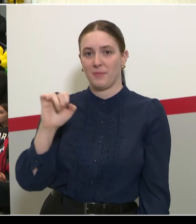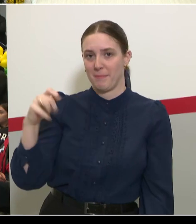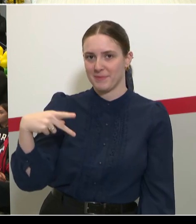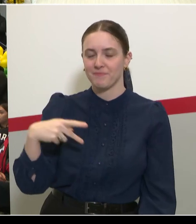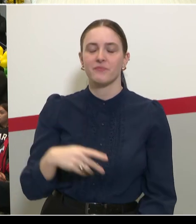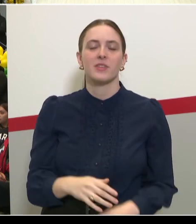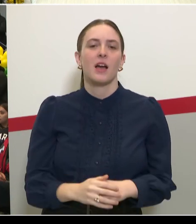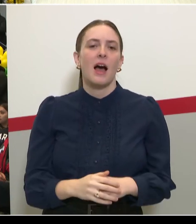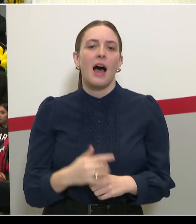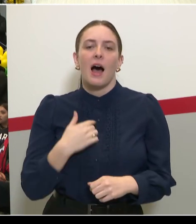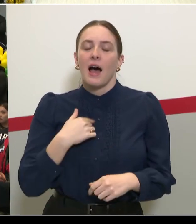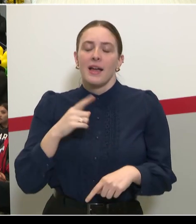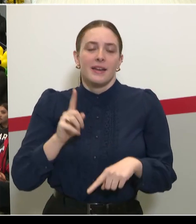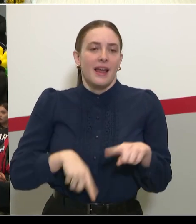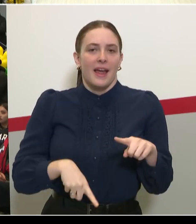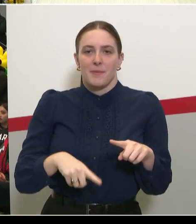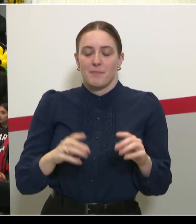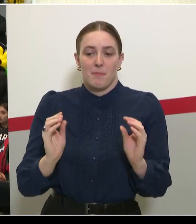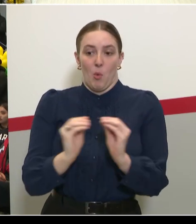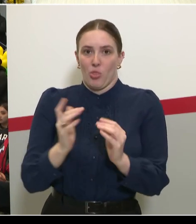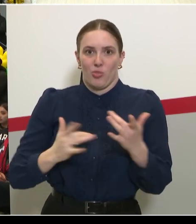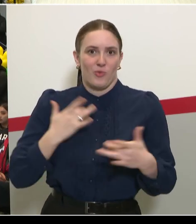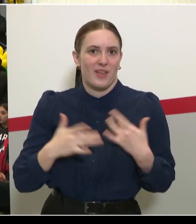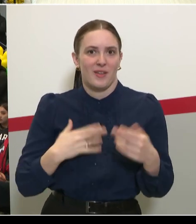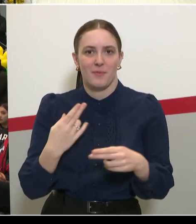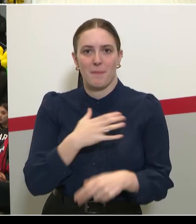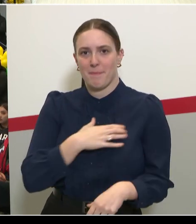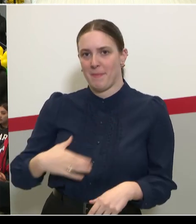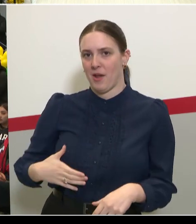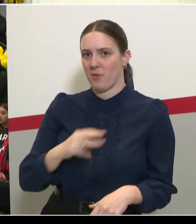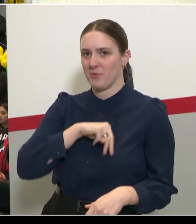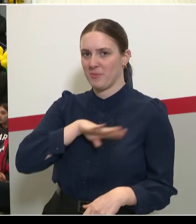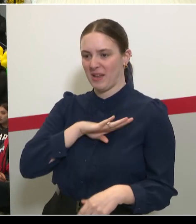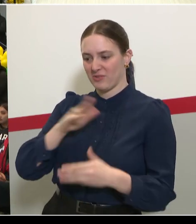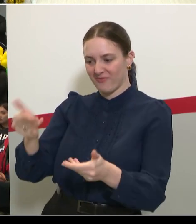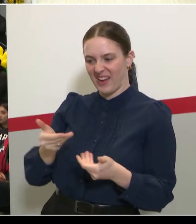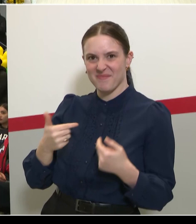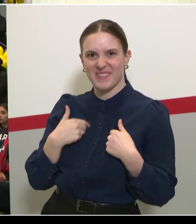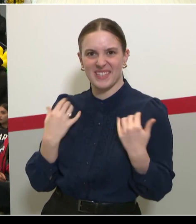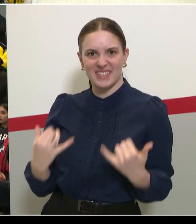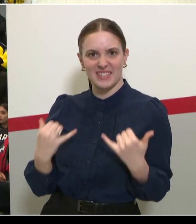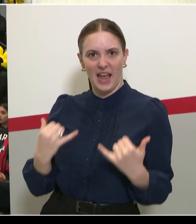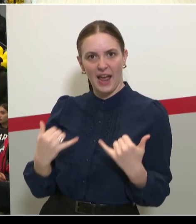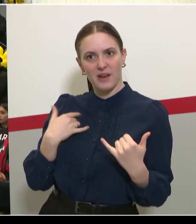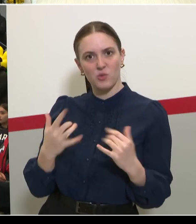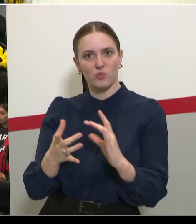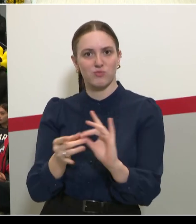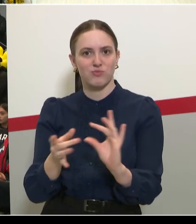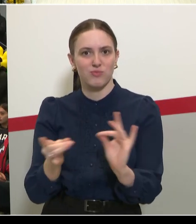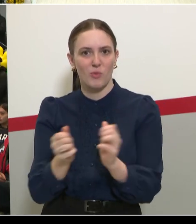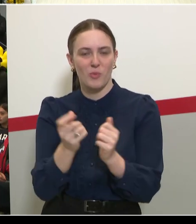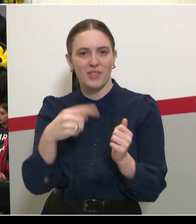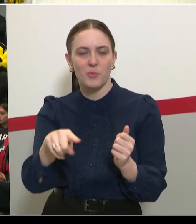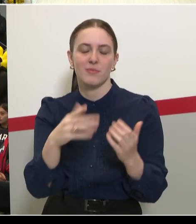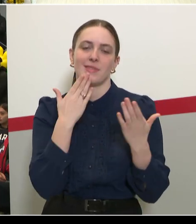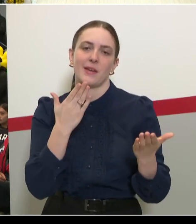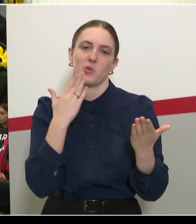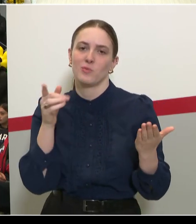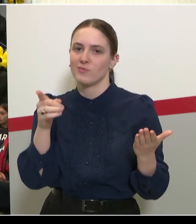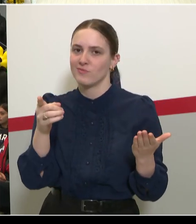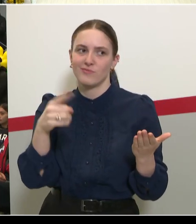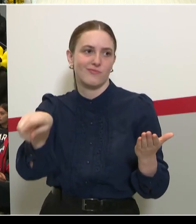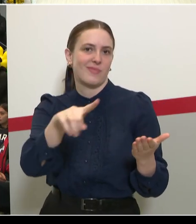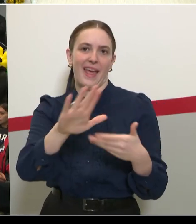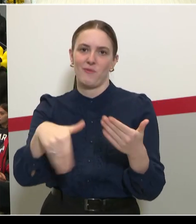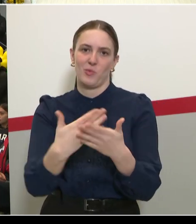Bowser has invited me today to make some remarks. Thank you to her and thank you to everyone involved. The